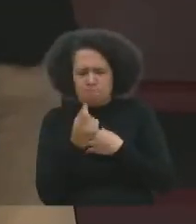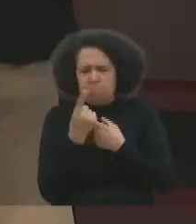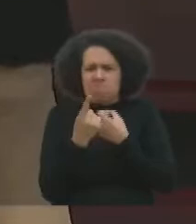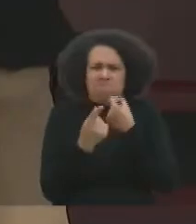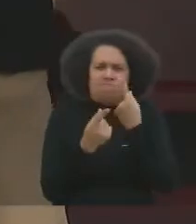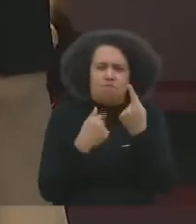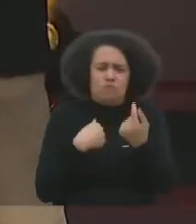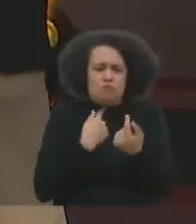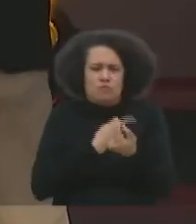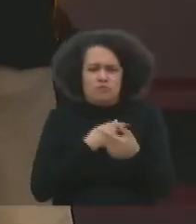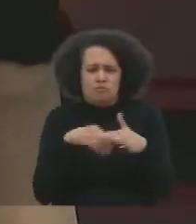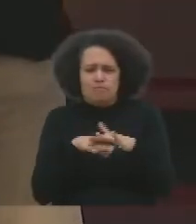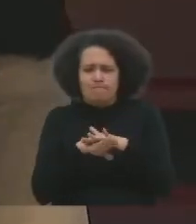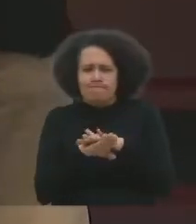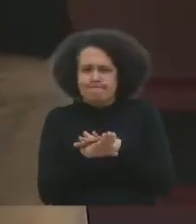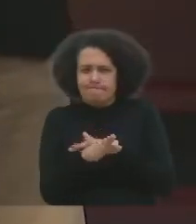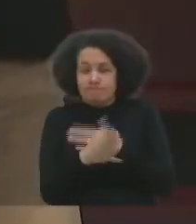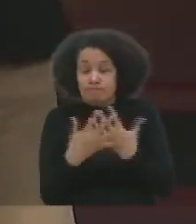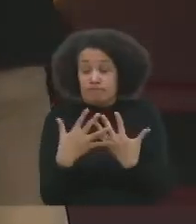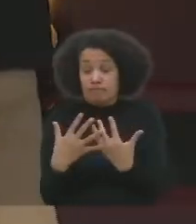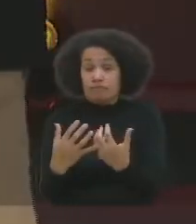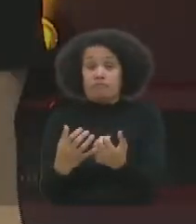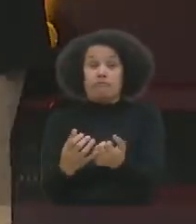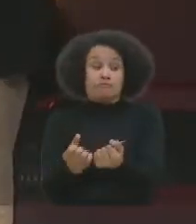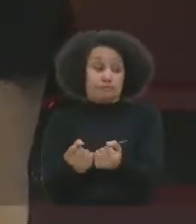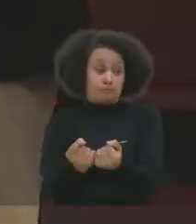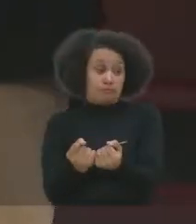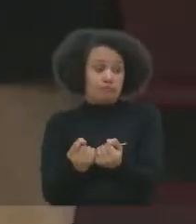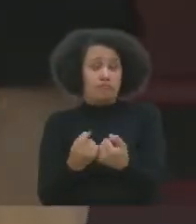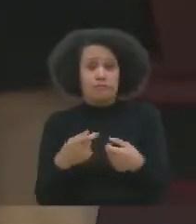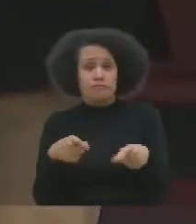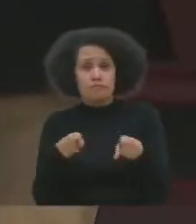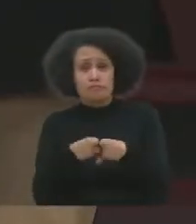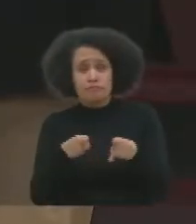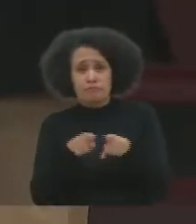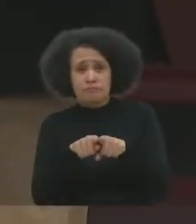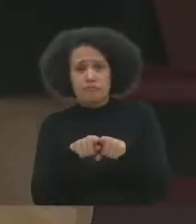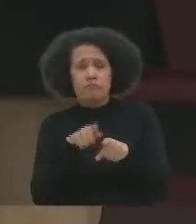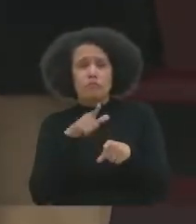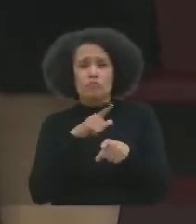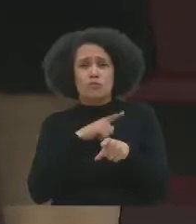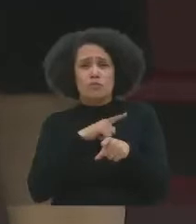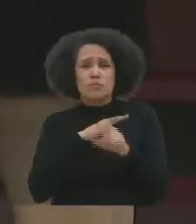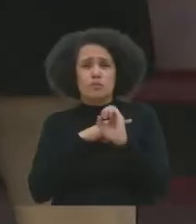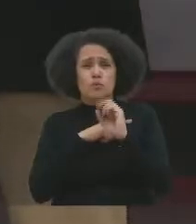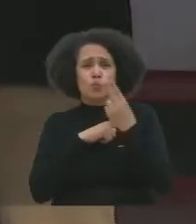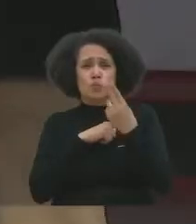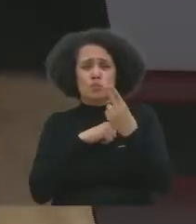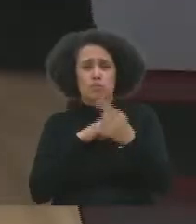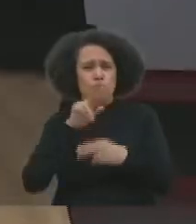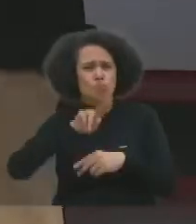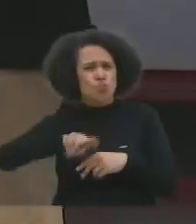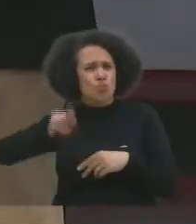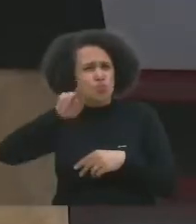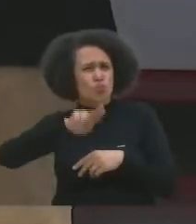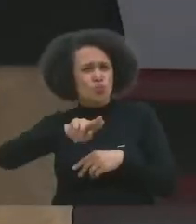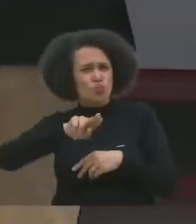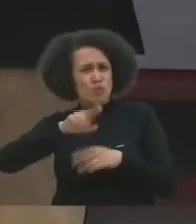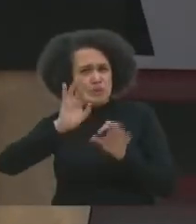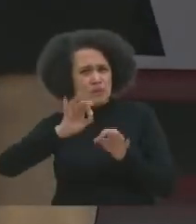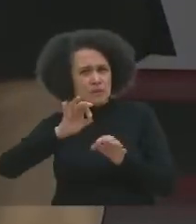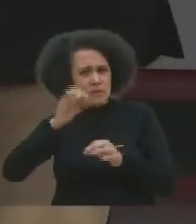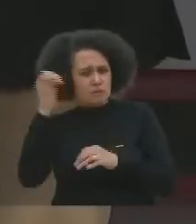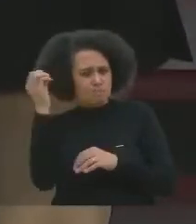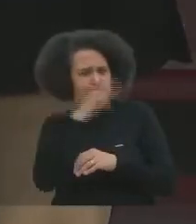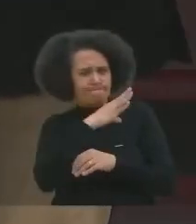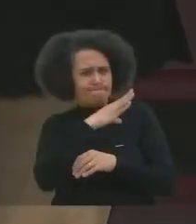nós costumamos nos entregar a eles. Or to misuse or abuse. Ou mau uso ou abuso. Satan